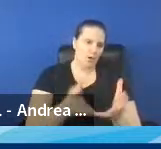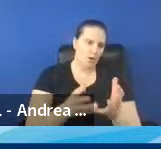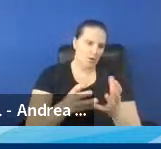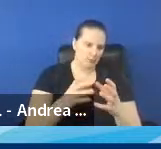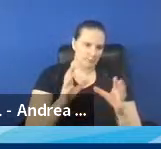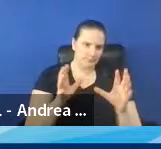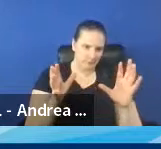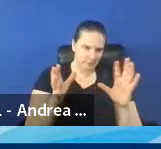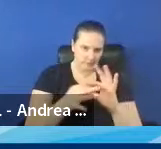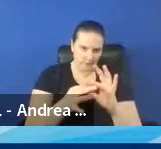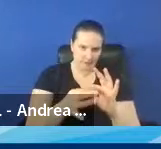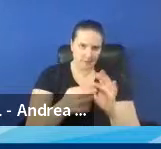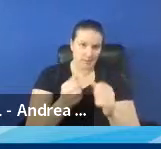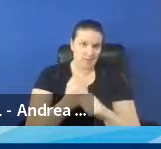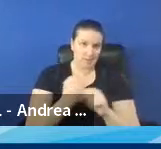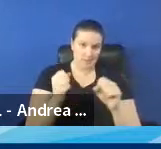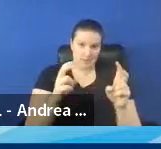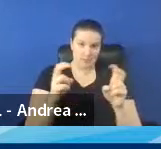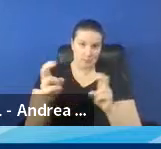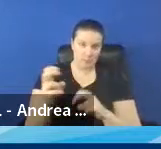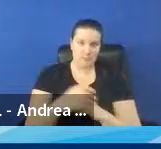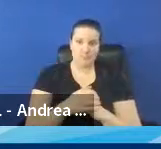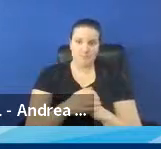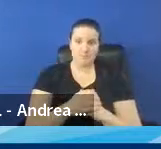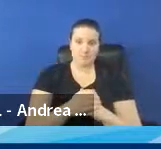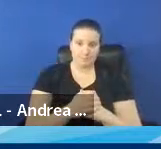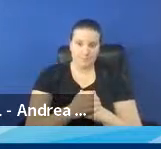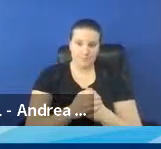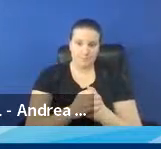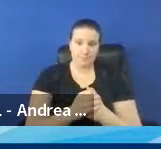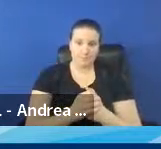connectivity and safety issues.